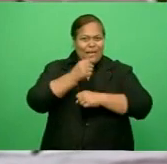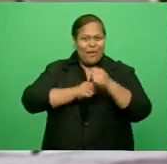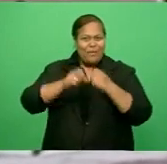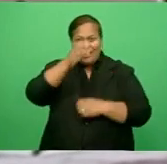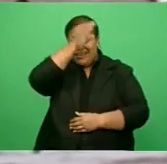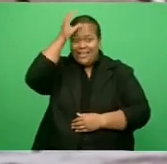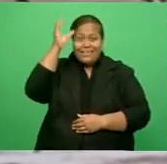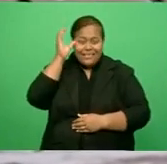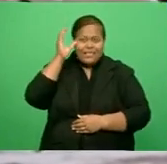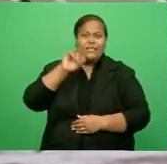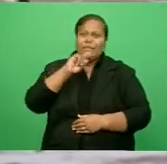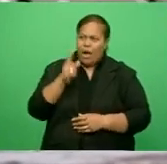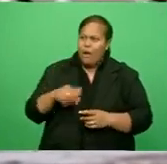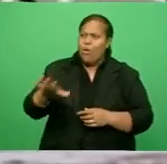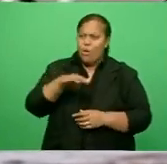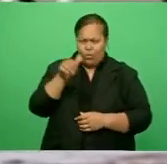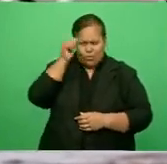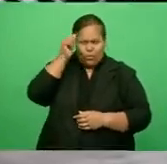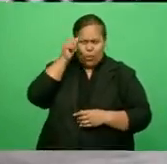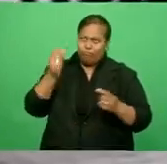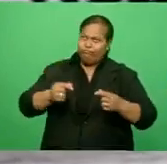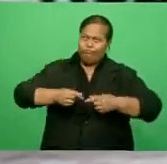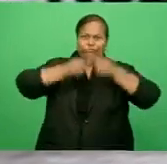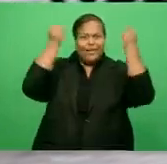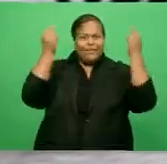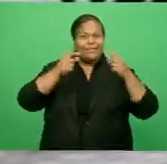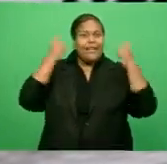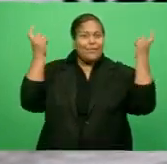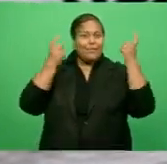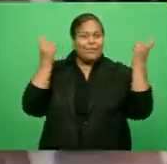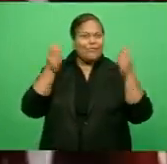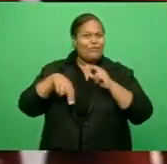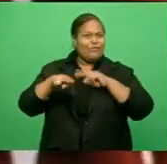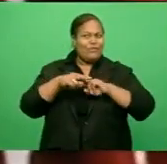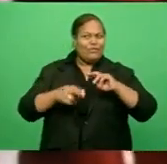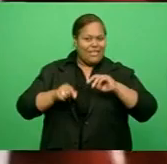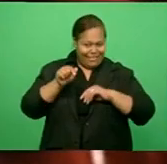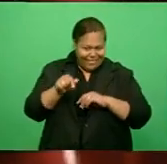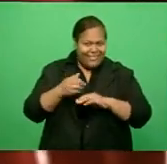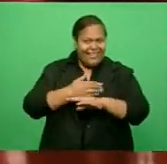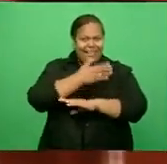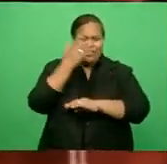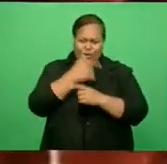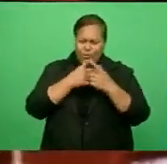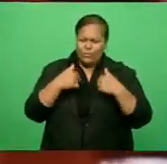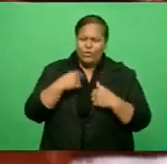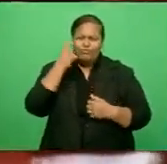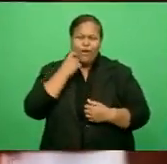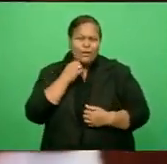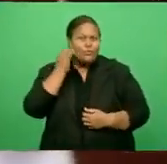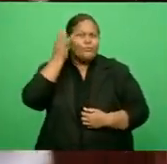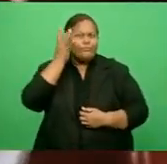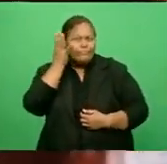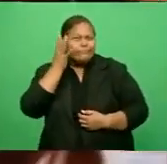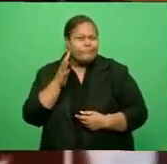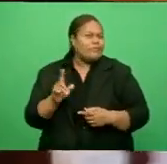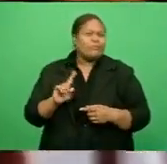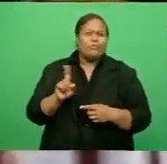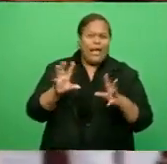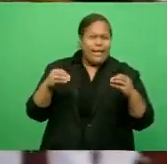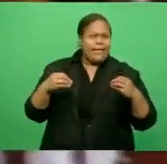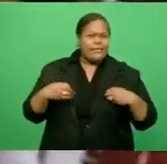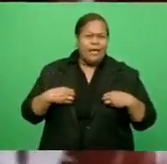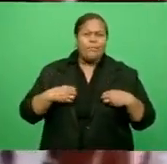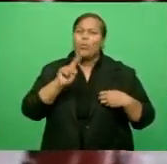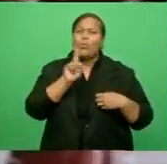there was a great celebration for Fiji that day. We were still trying to comprehend what it meant to be celebrating a nation's